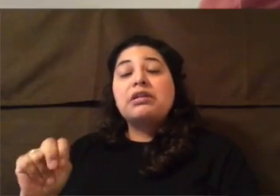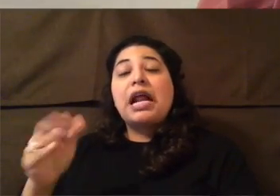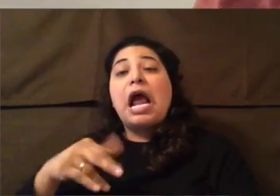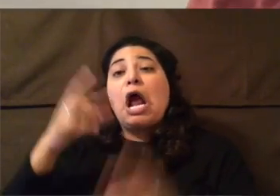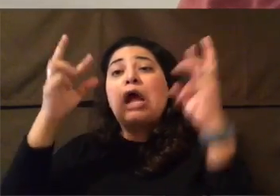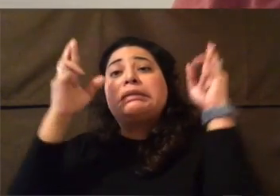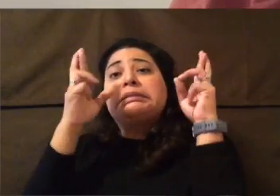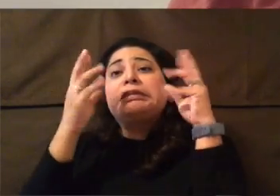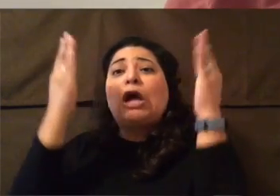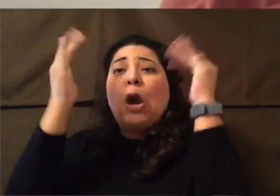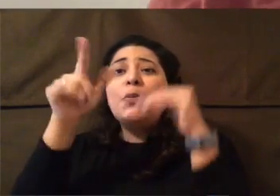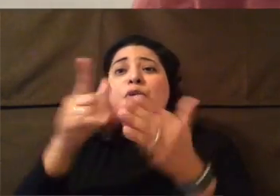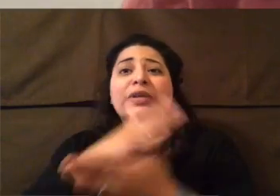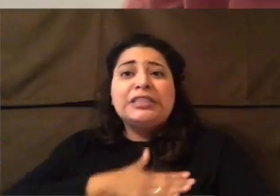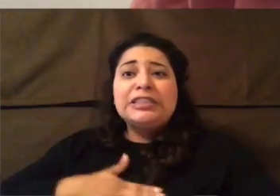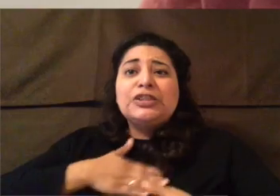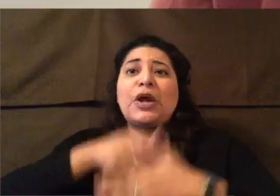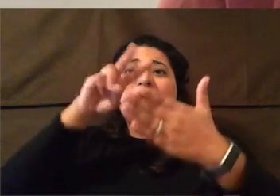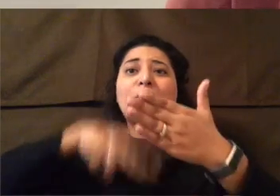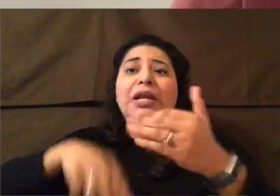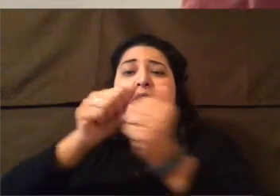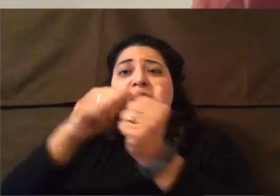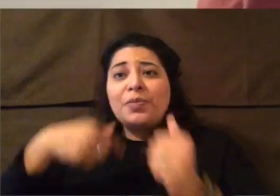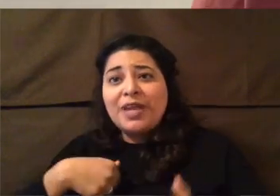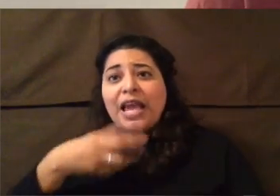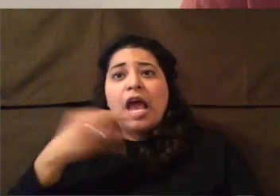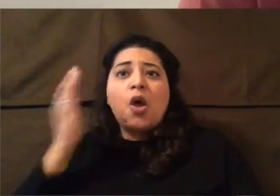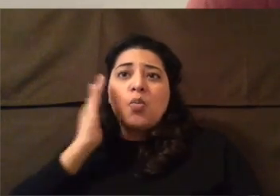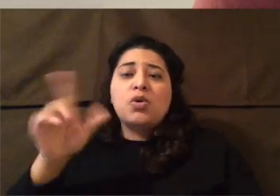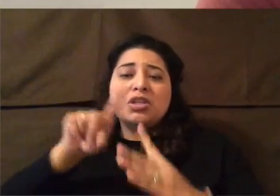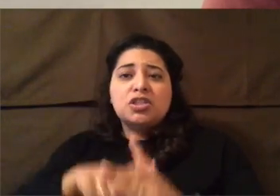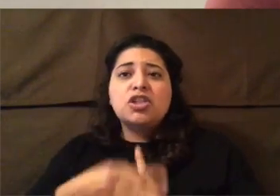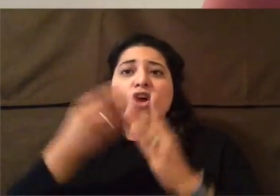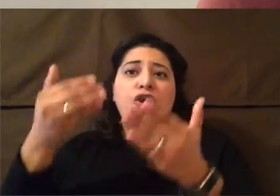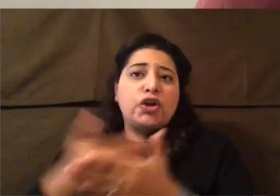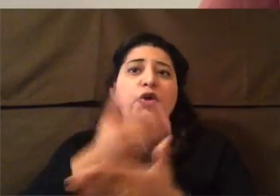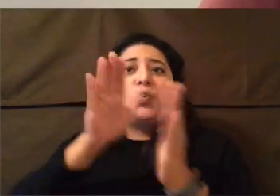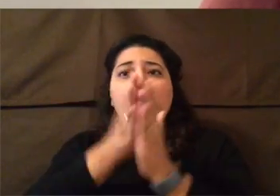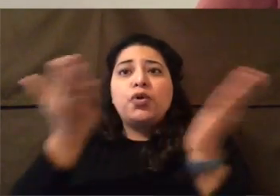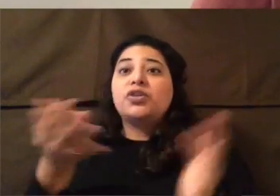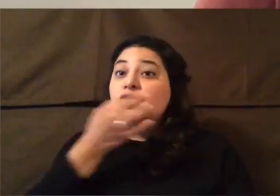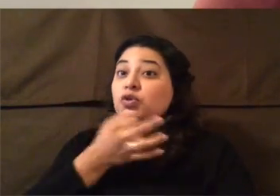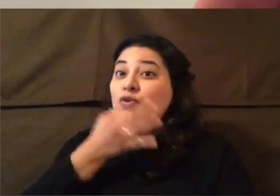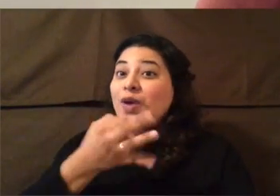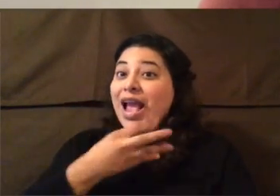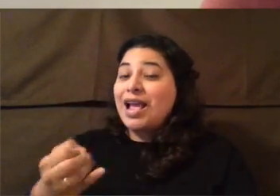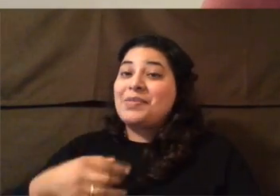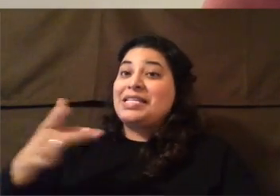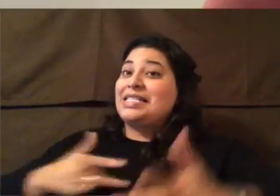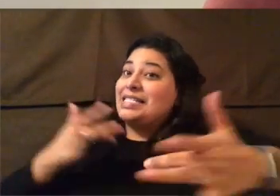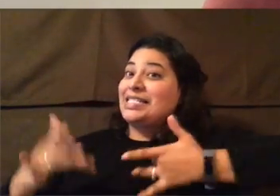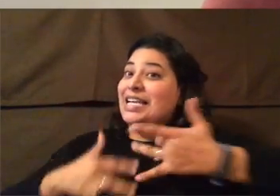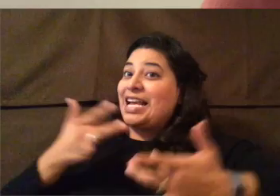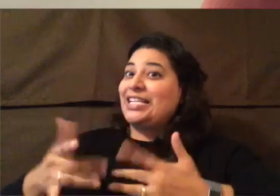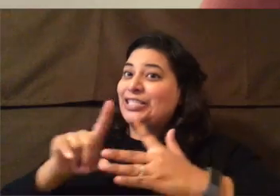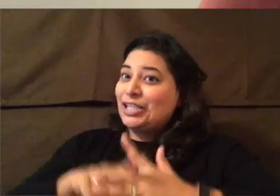reading this along with me, and we will start a new book very